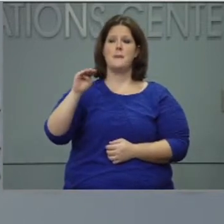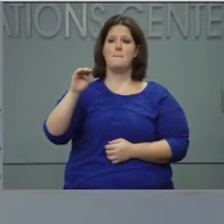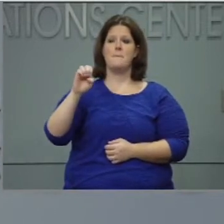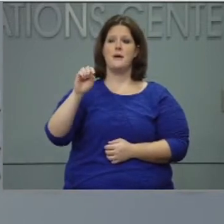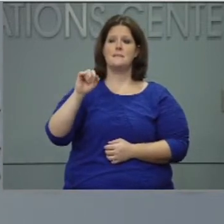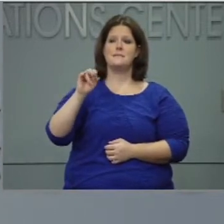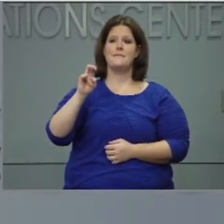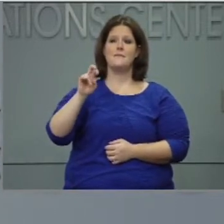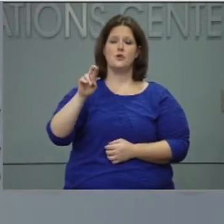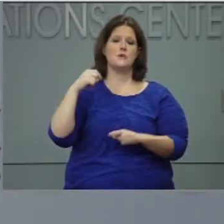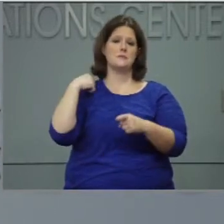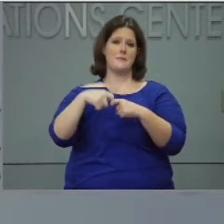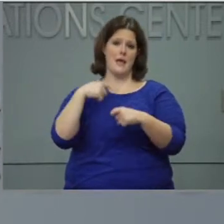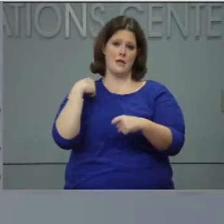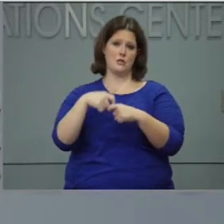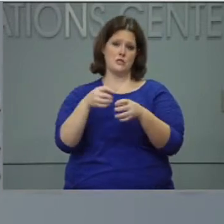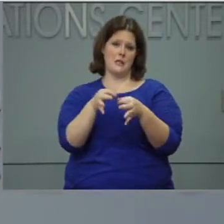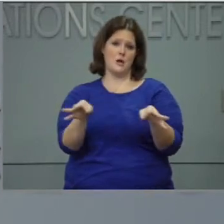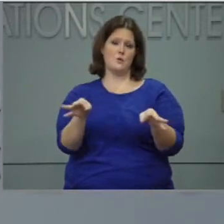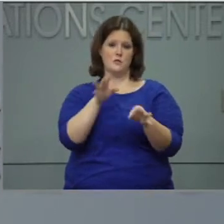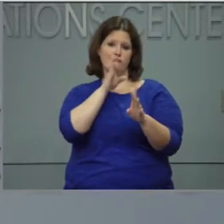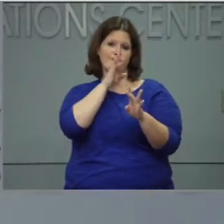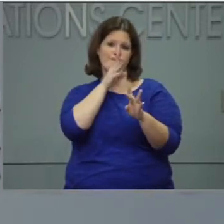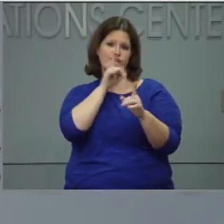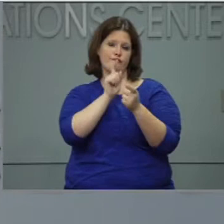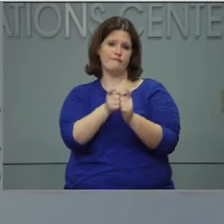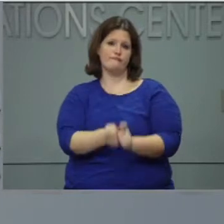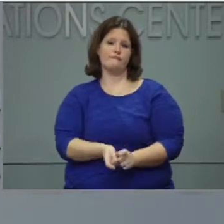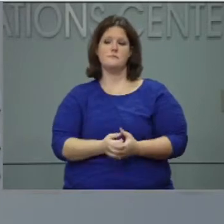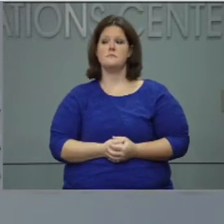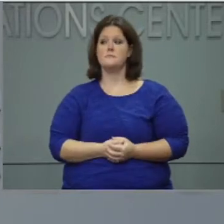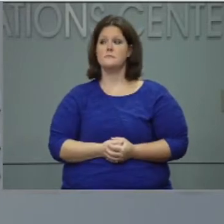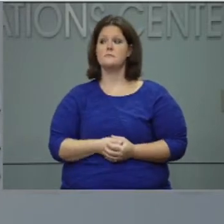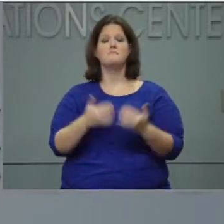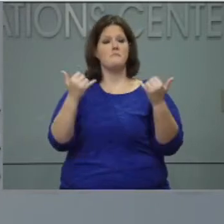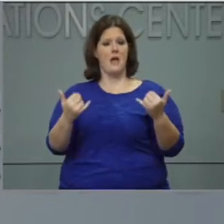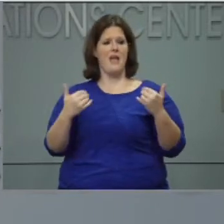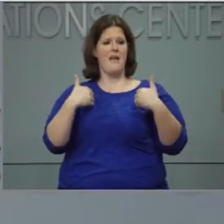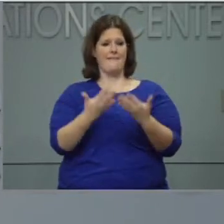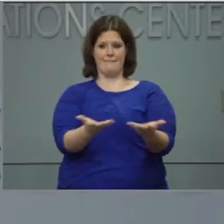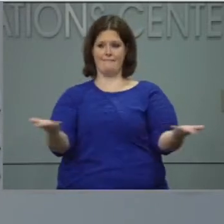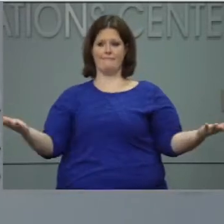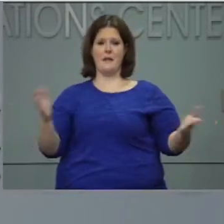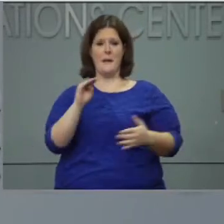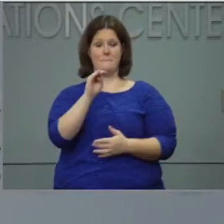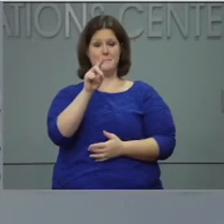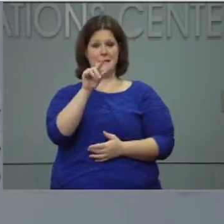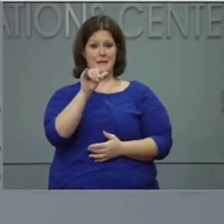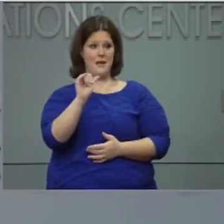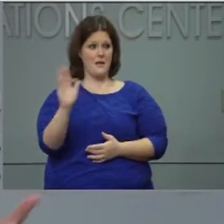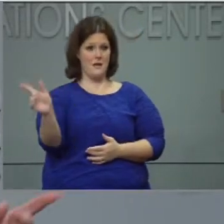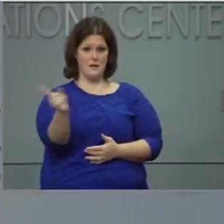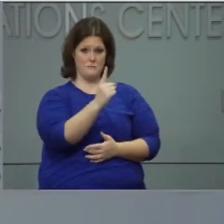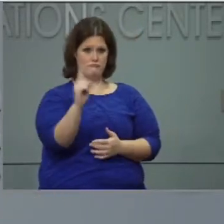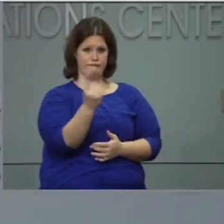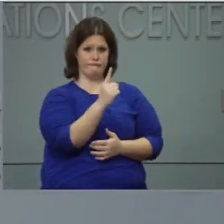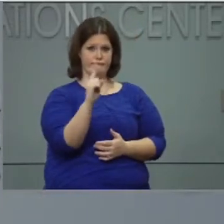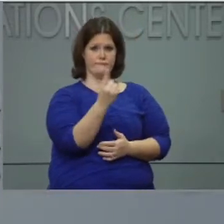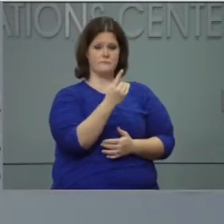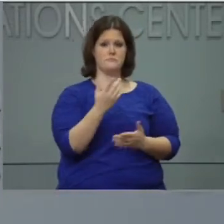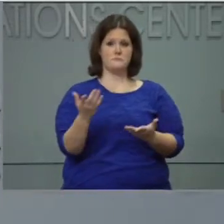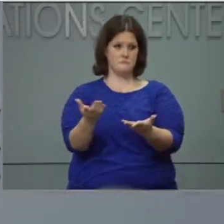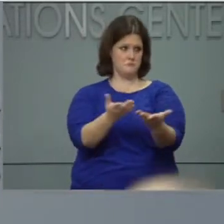interpreters. We'll now take some questions from the media who are here in person, and we'll begin with you,